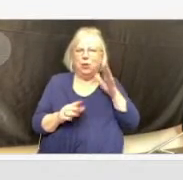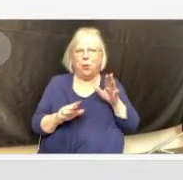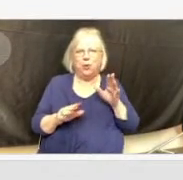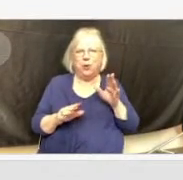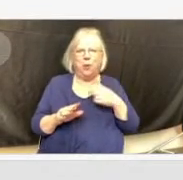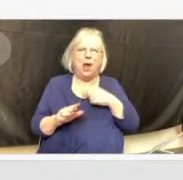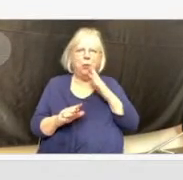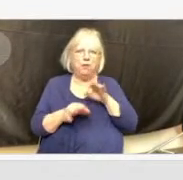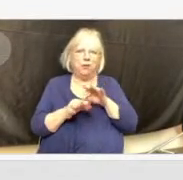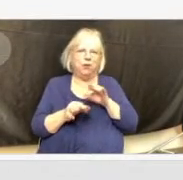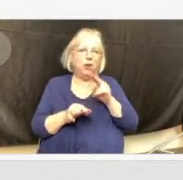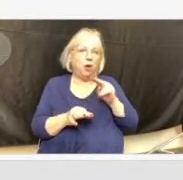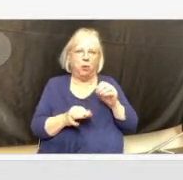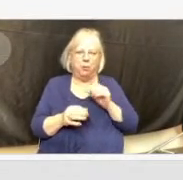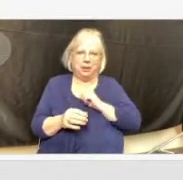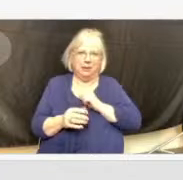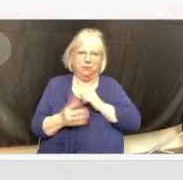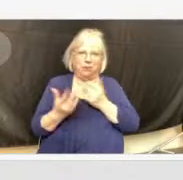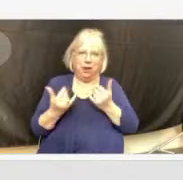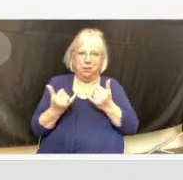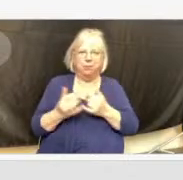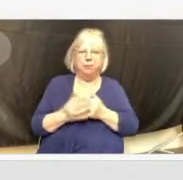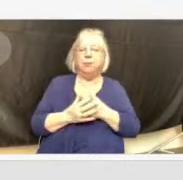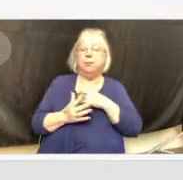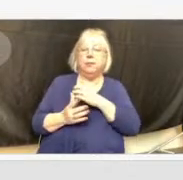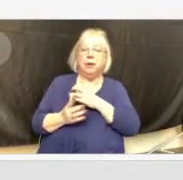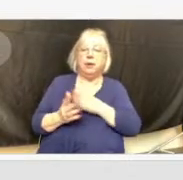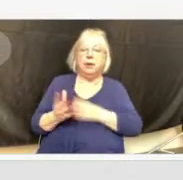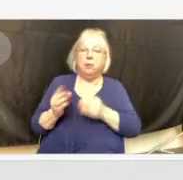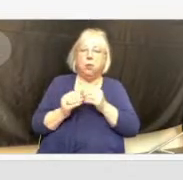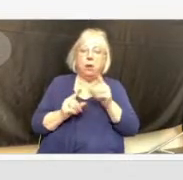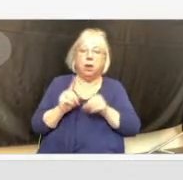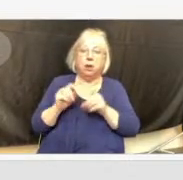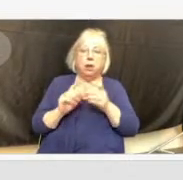Any other questions or comments from the commission?